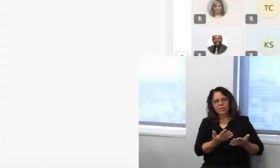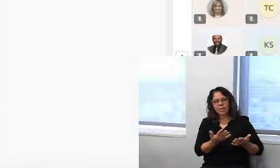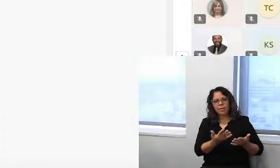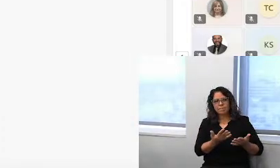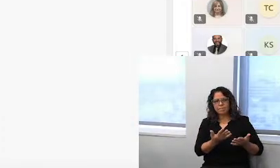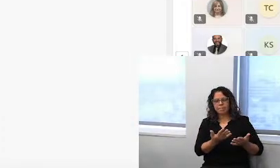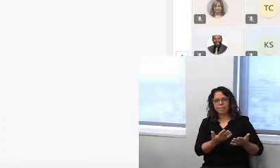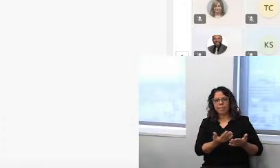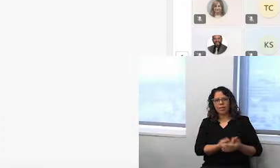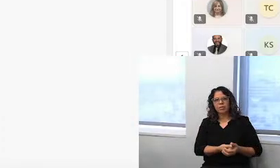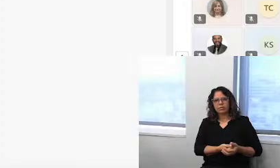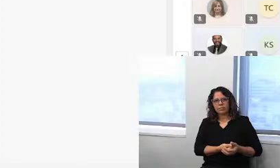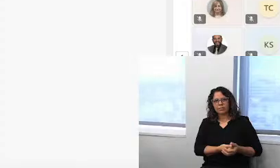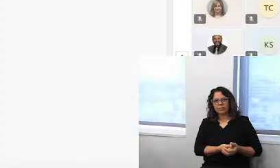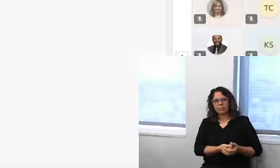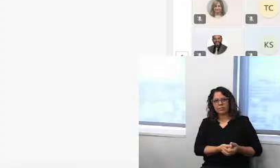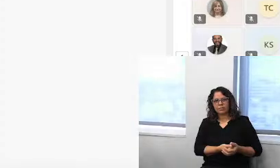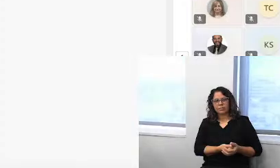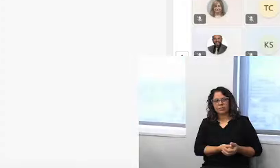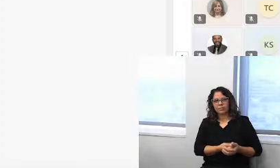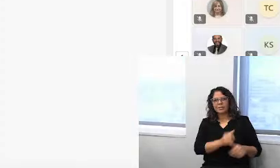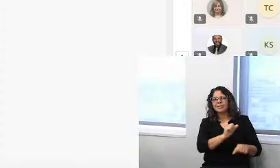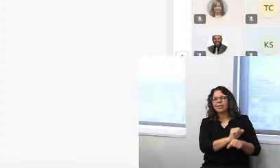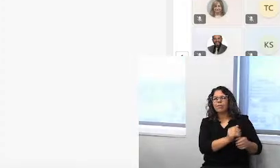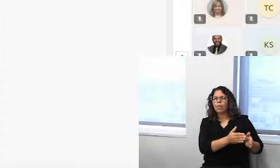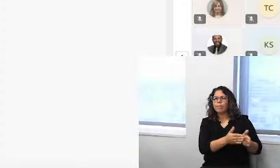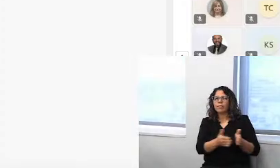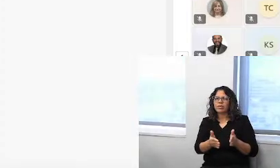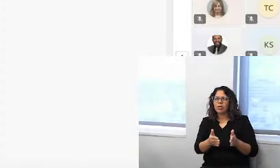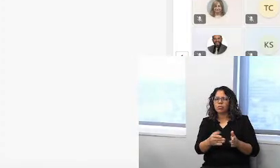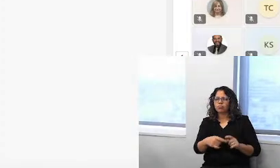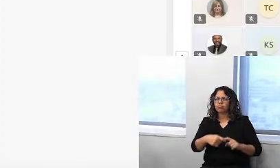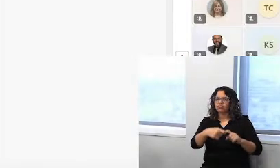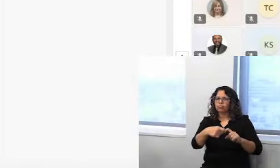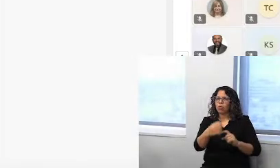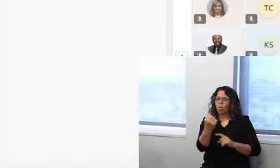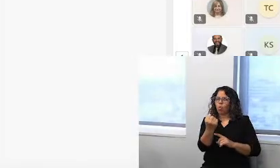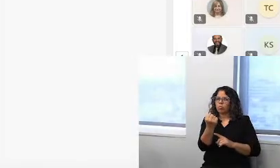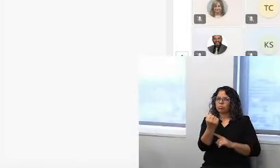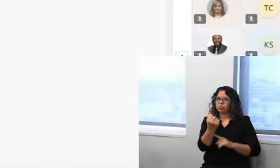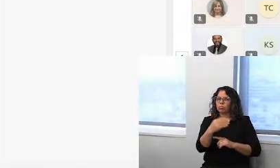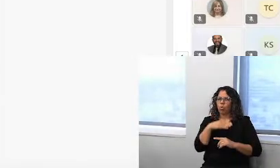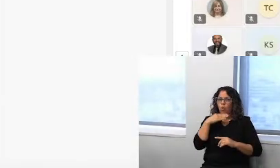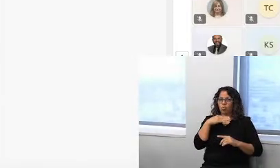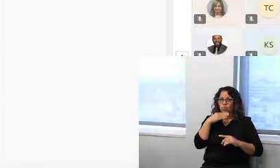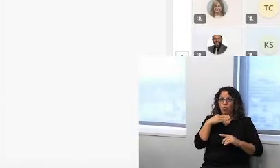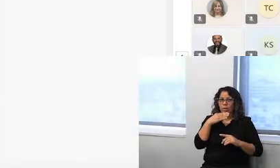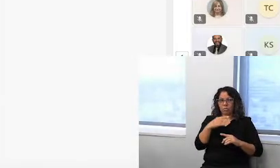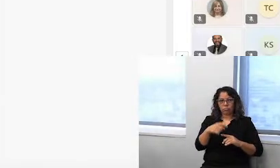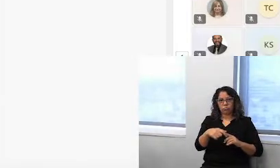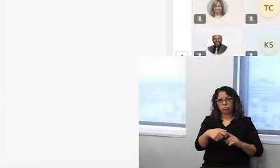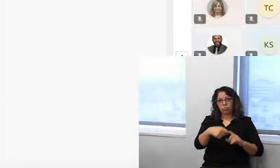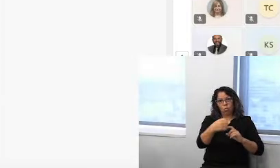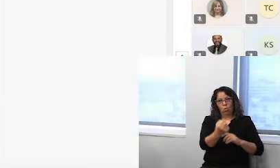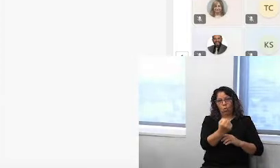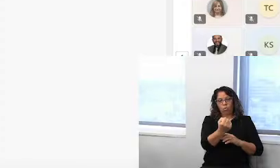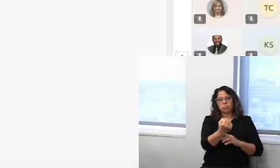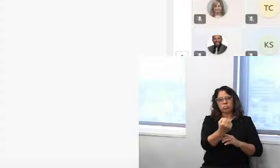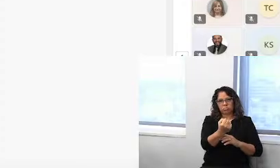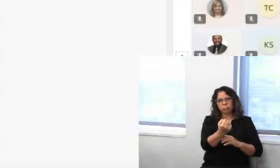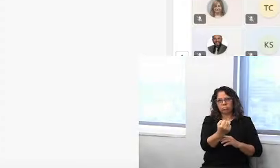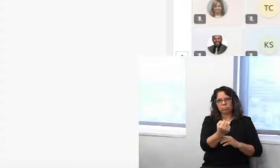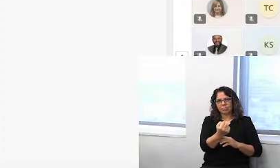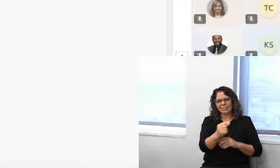work had ceased. That's what had stopped in October. Mhm. We are continuing with reactive work, which is the on